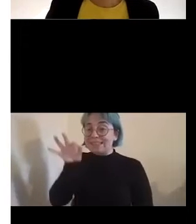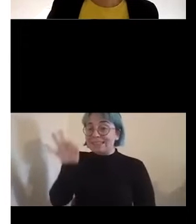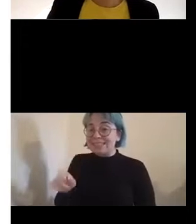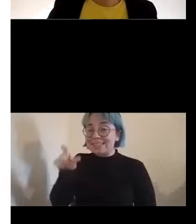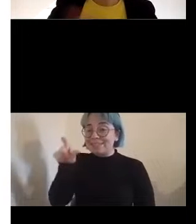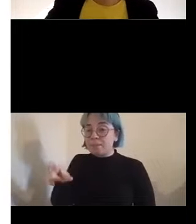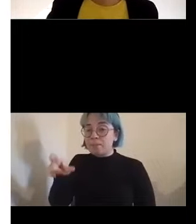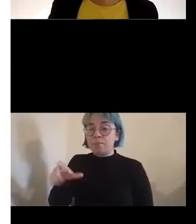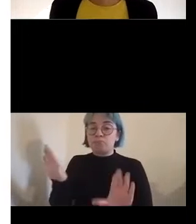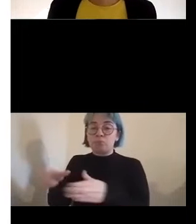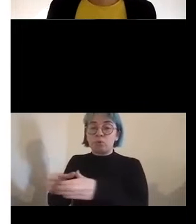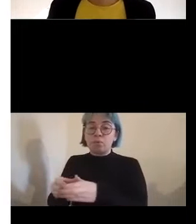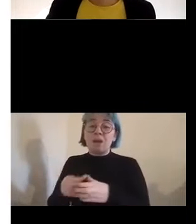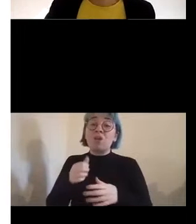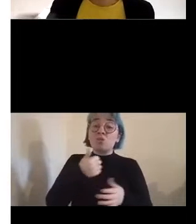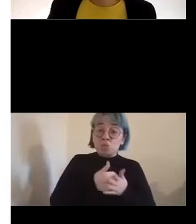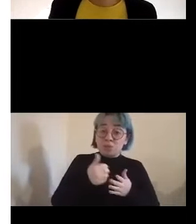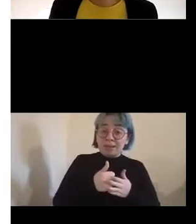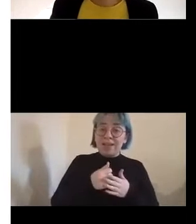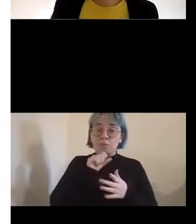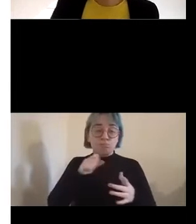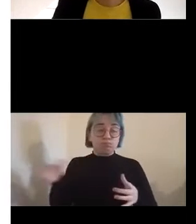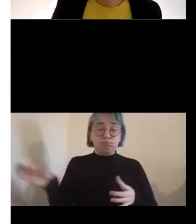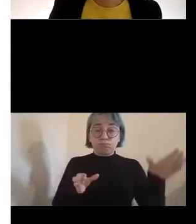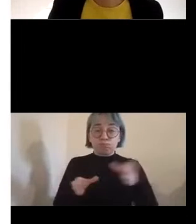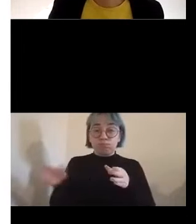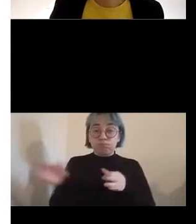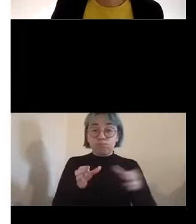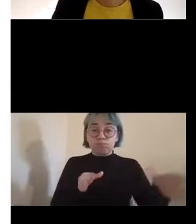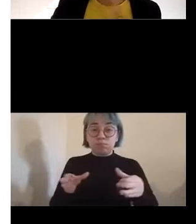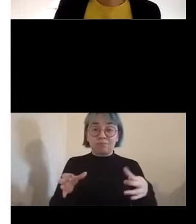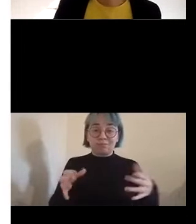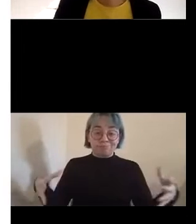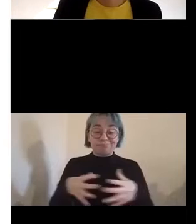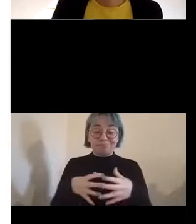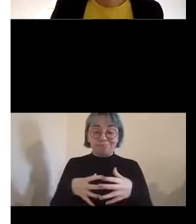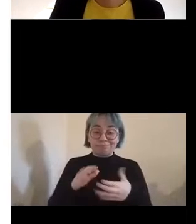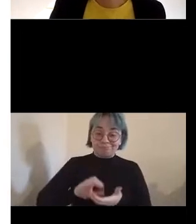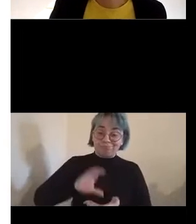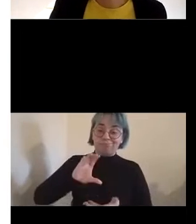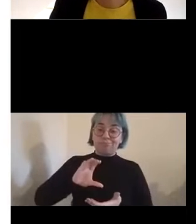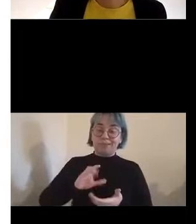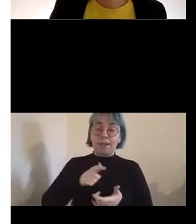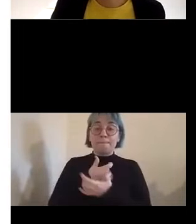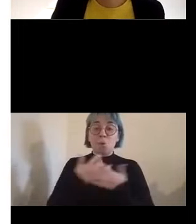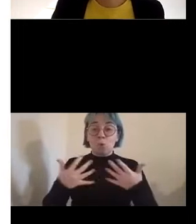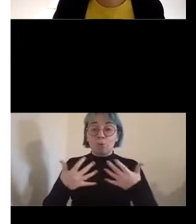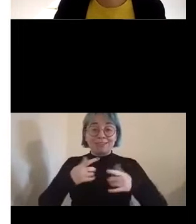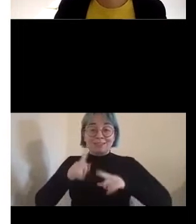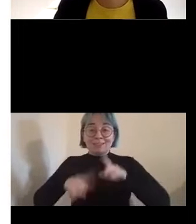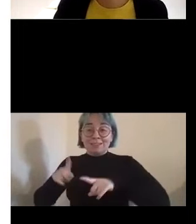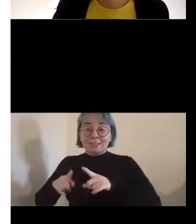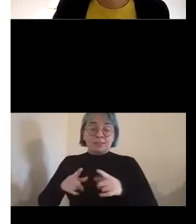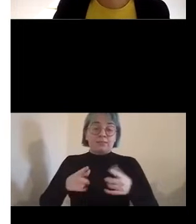where usually there's a contribution by a number of actors, and that's also this multidisciplinary element of